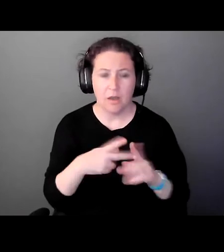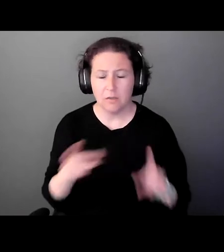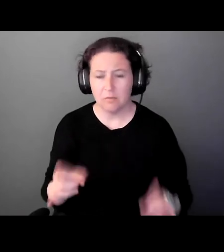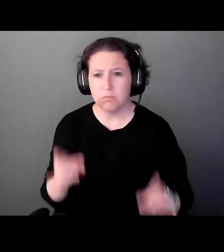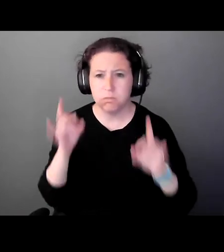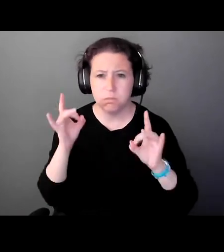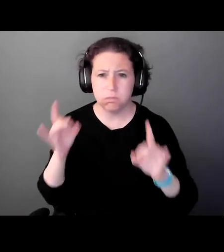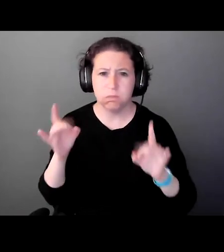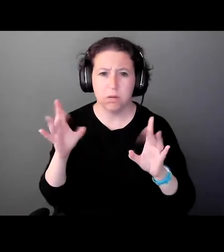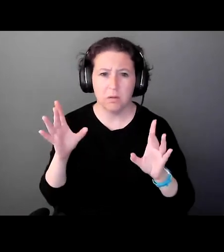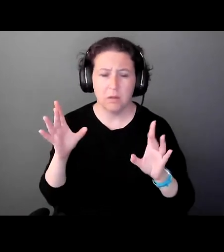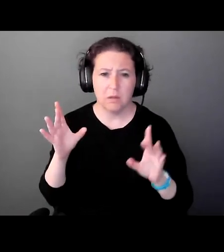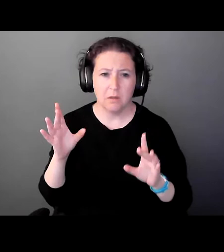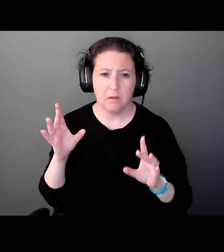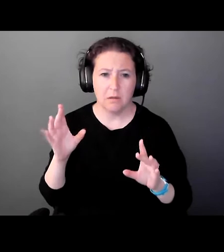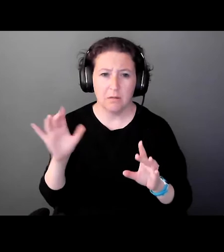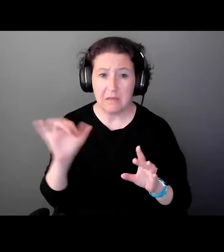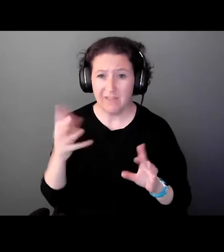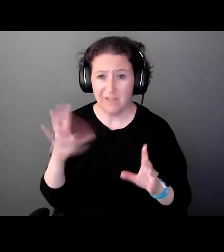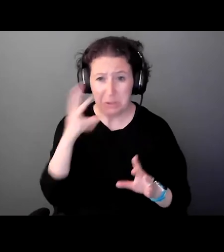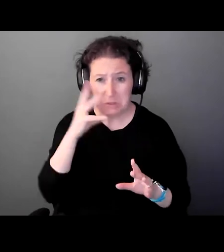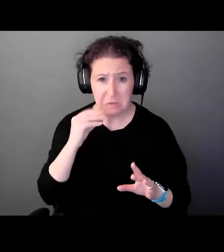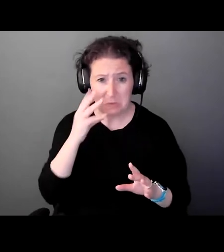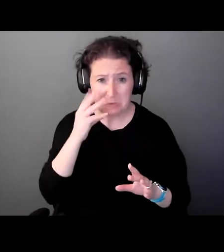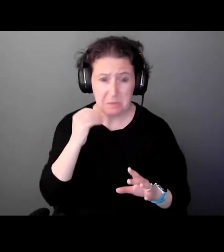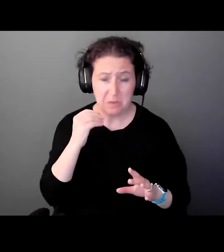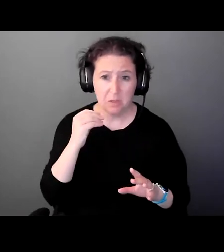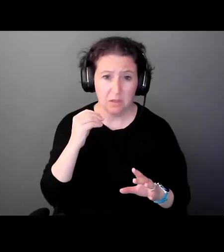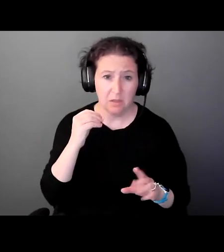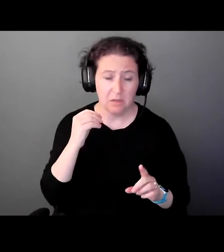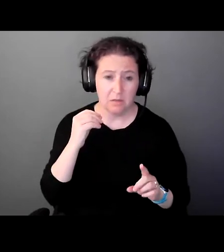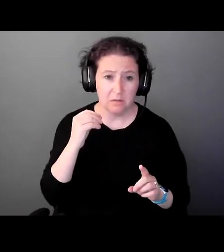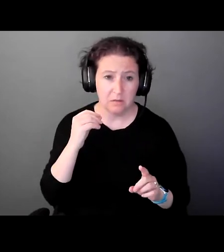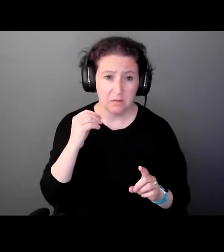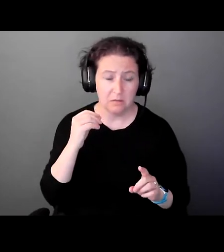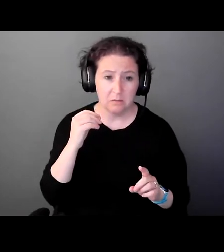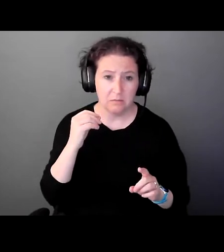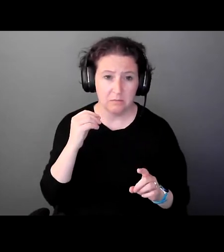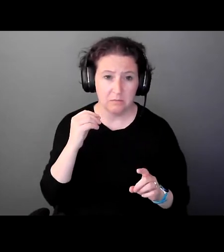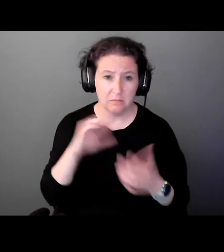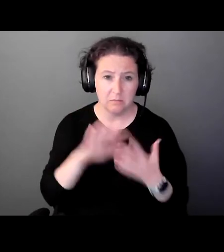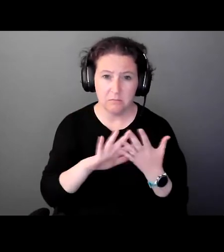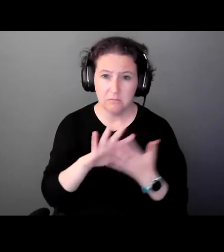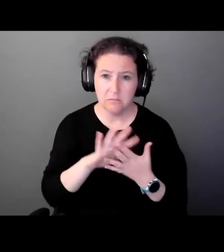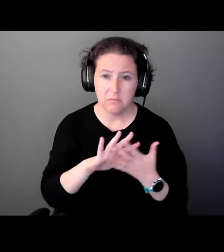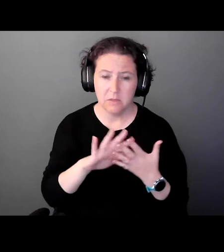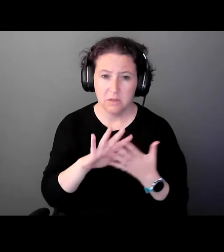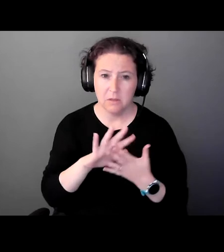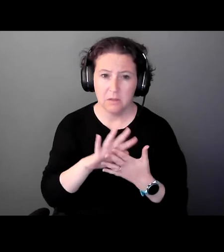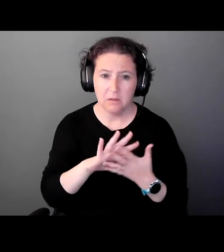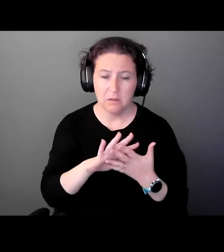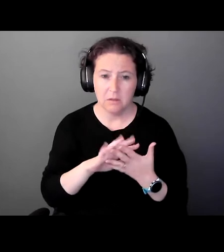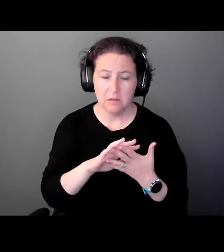have seen in swaths of the